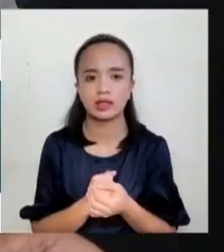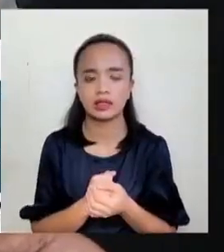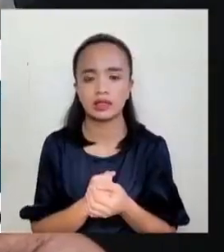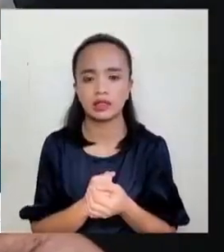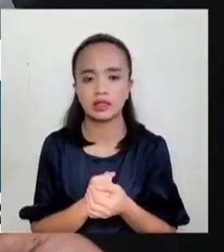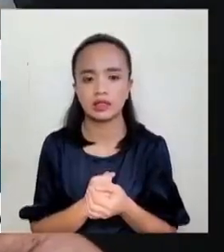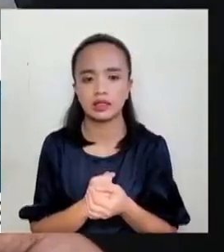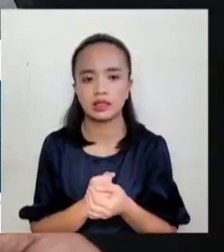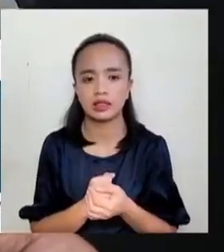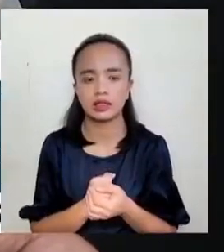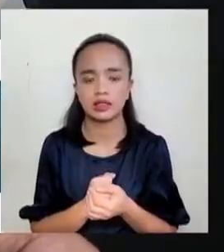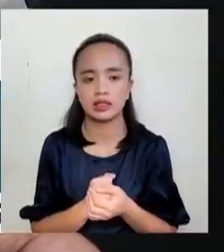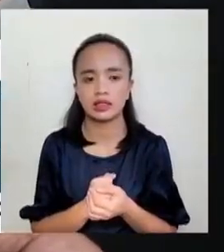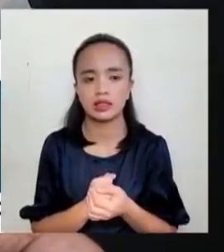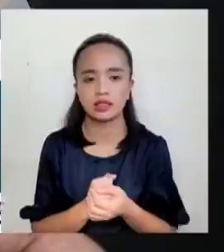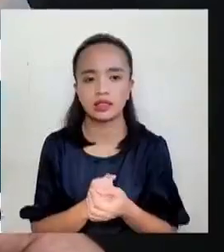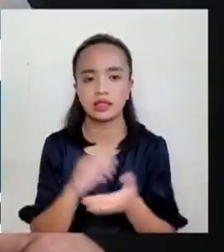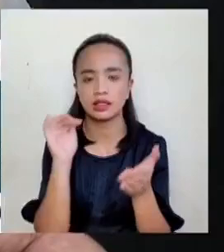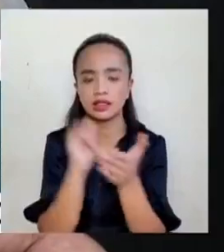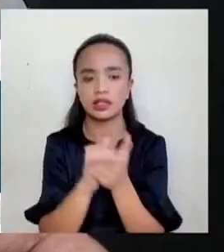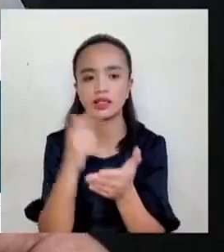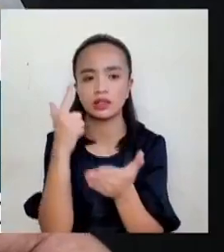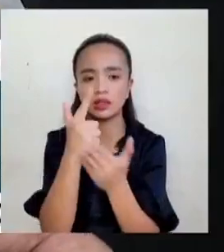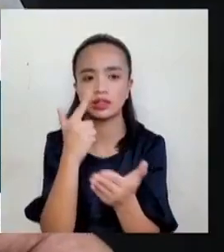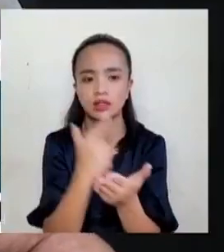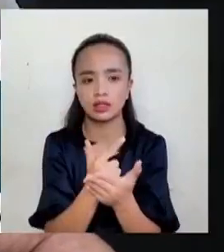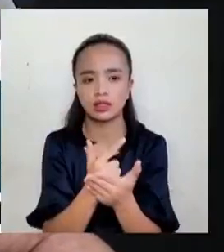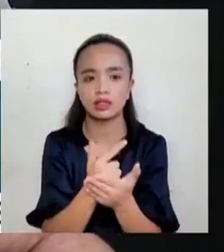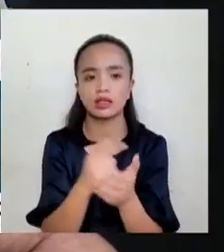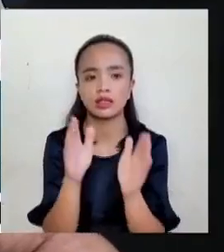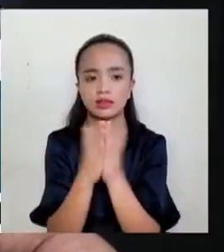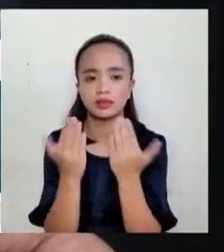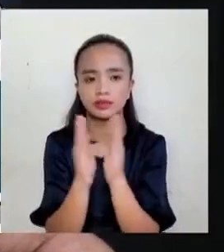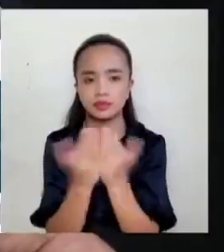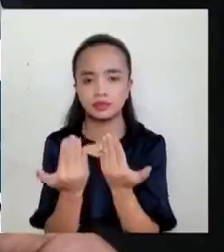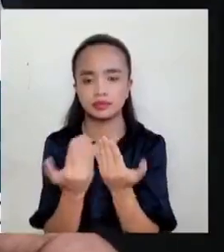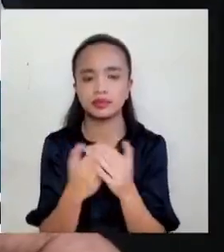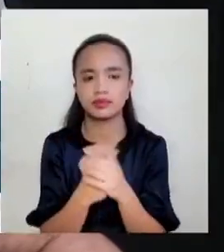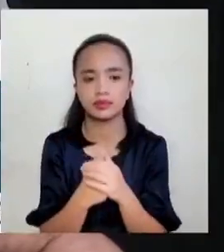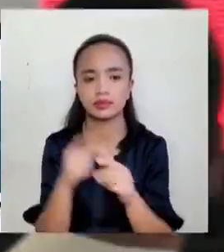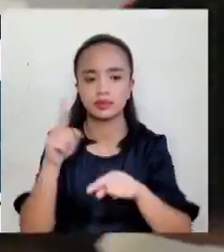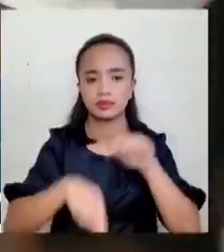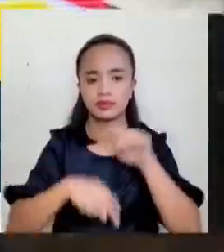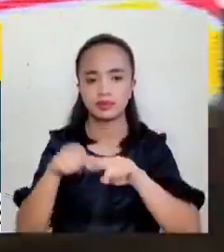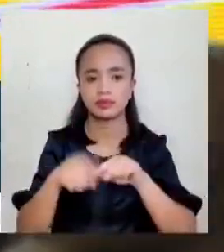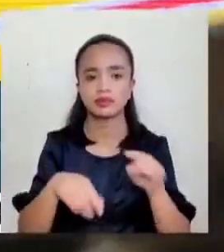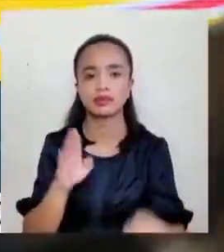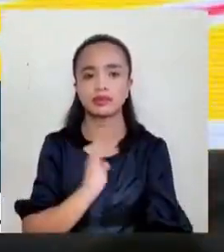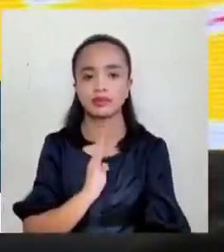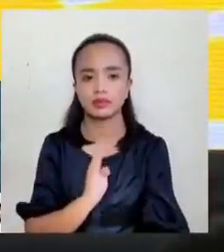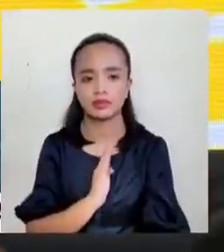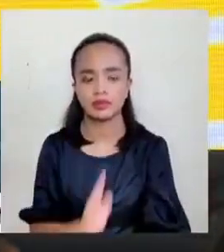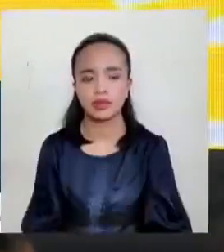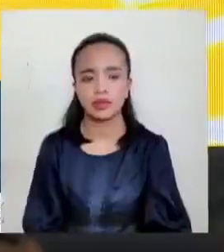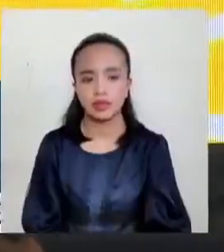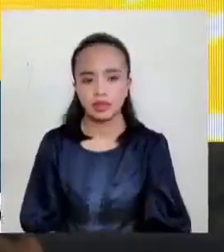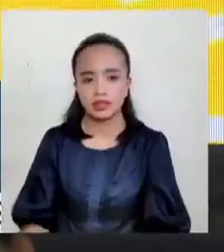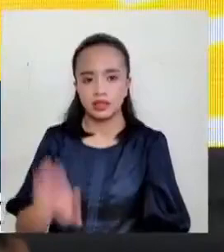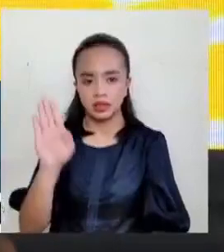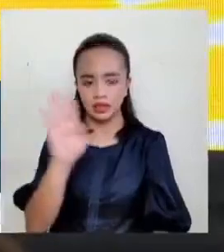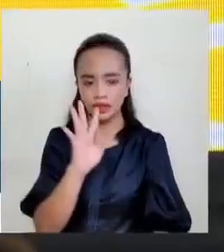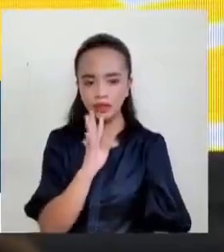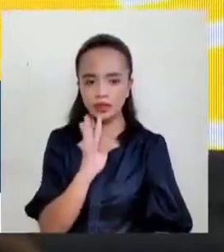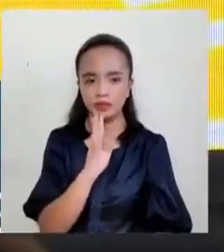yung lesson doon sa libro, yung friendship and kindness. In her speech during the